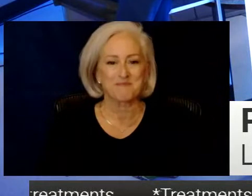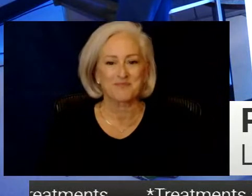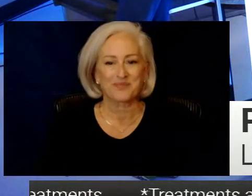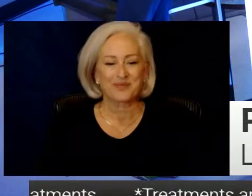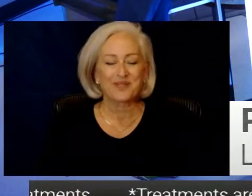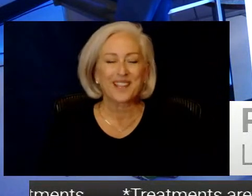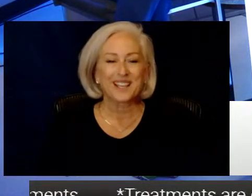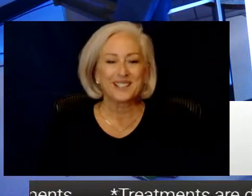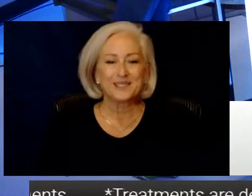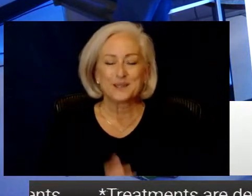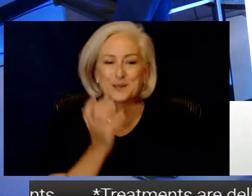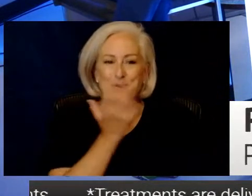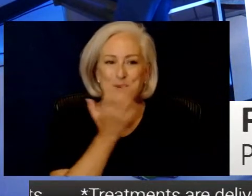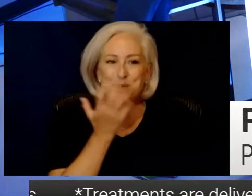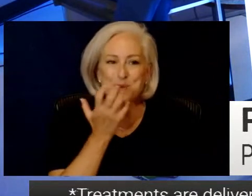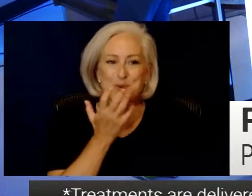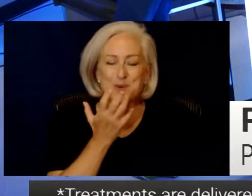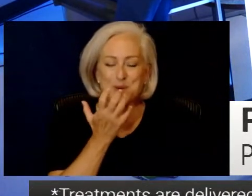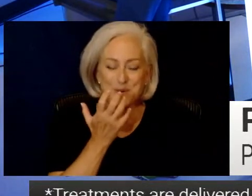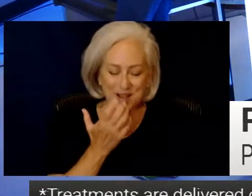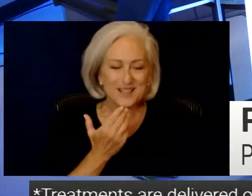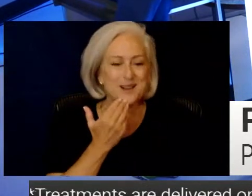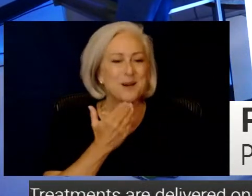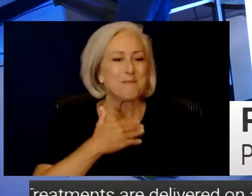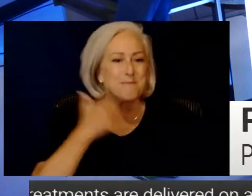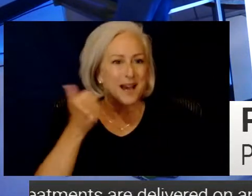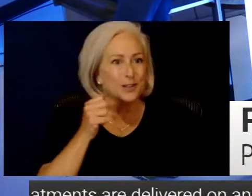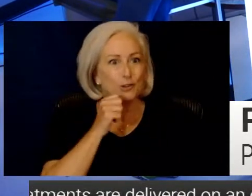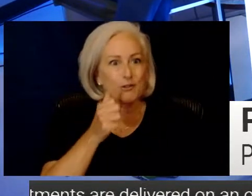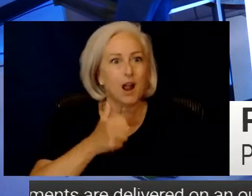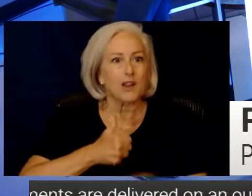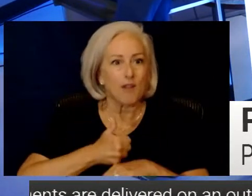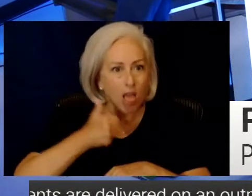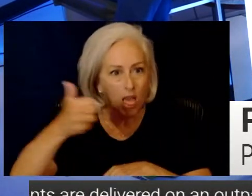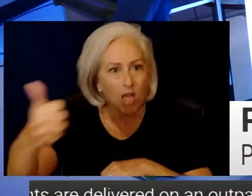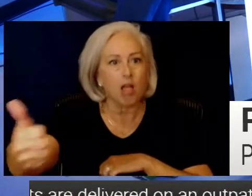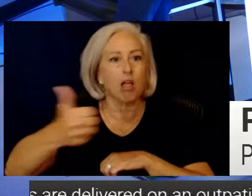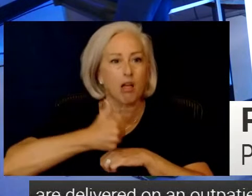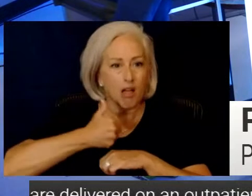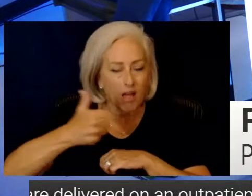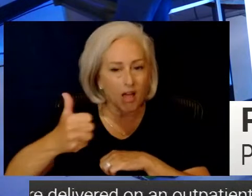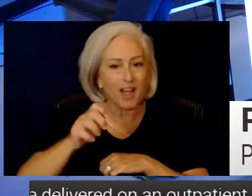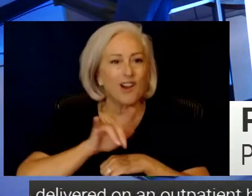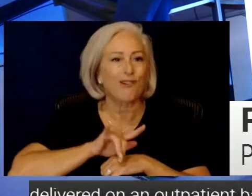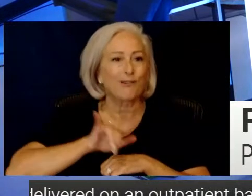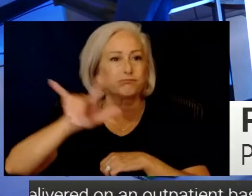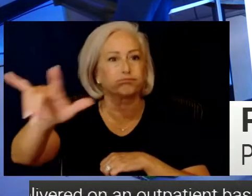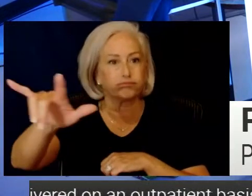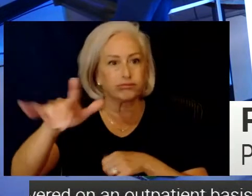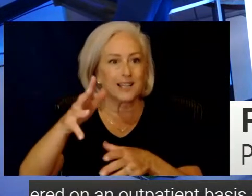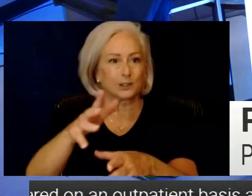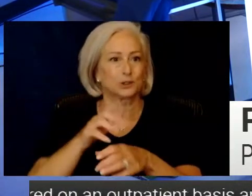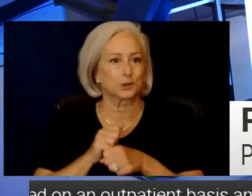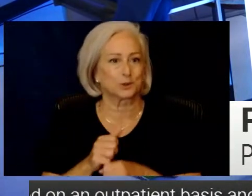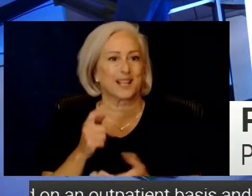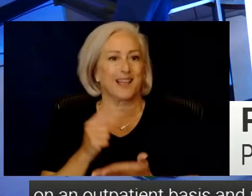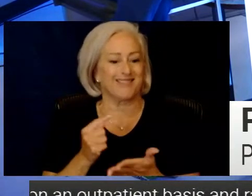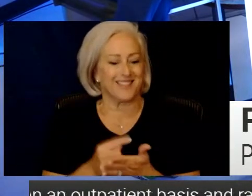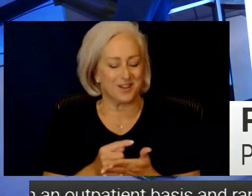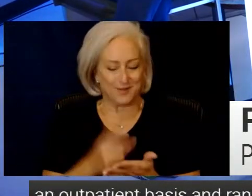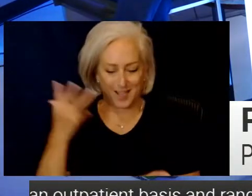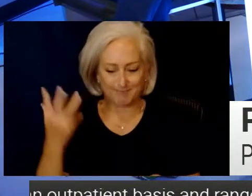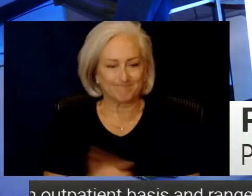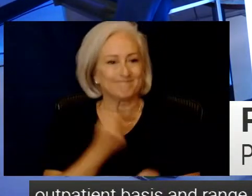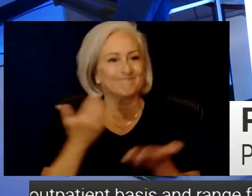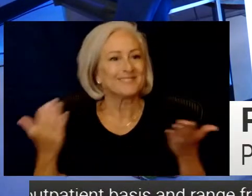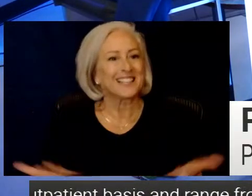Wow, it's always better to not have to travel hundreds or thousands of miles to get therapy and get it right here at home. So let's turn now to Dr.